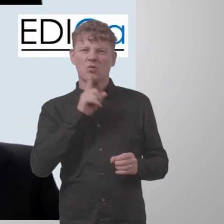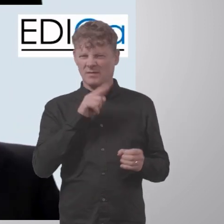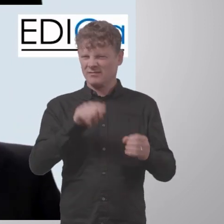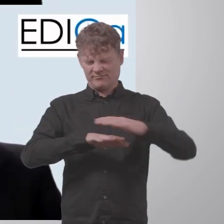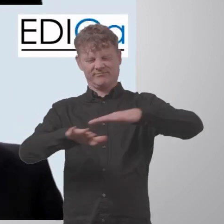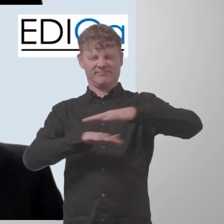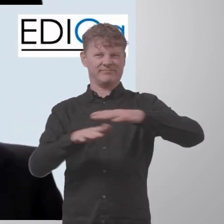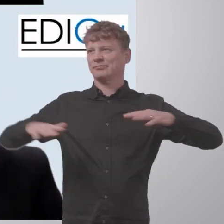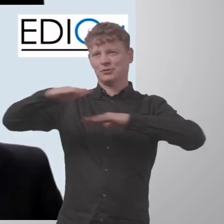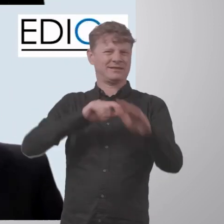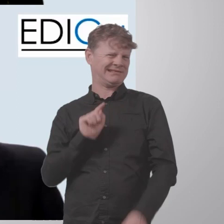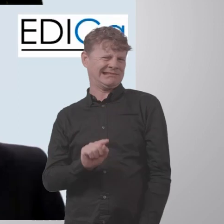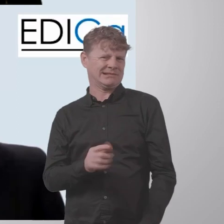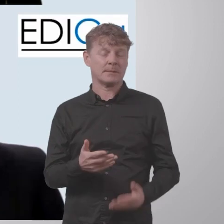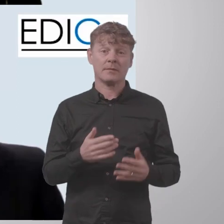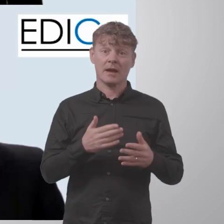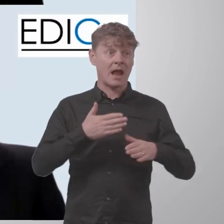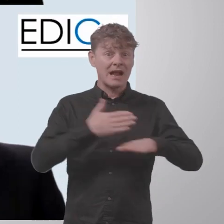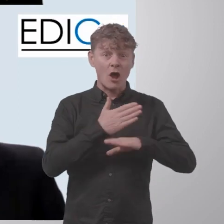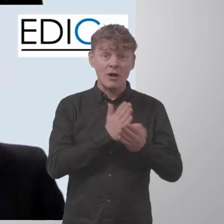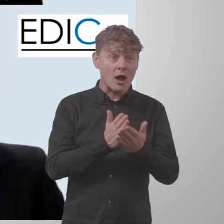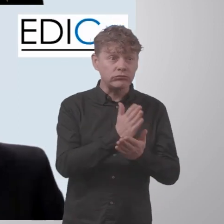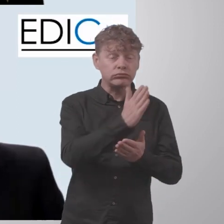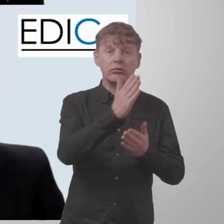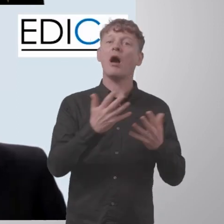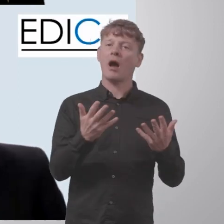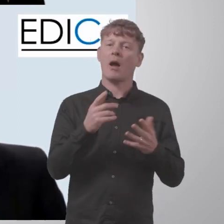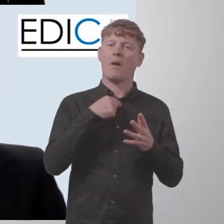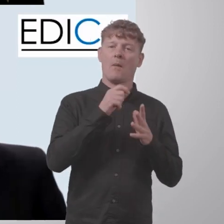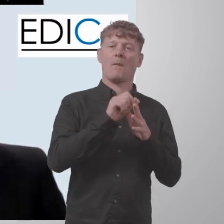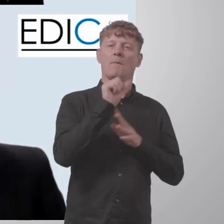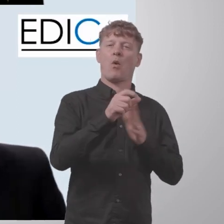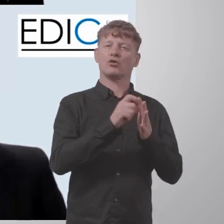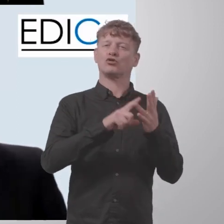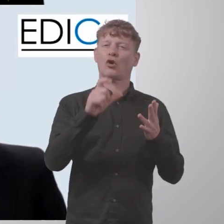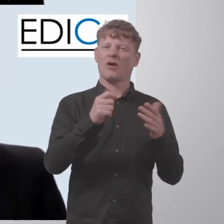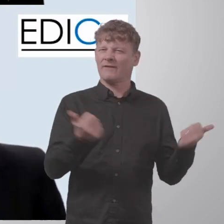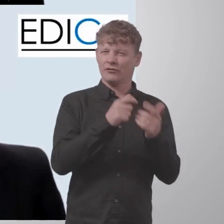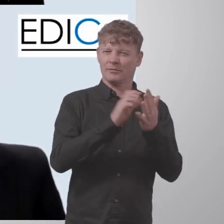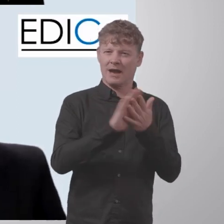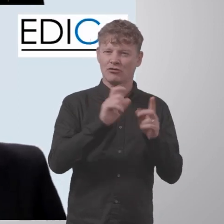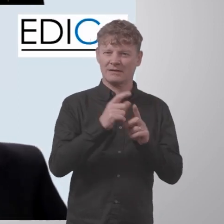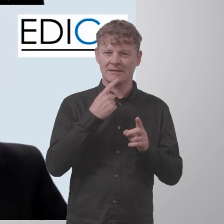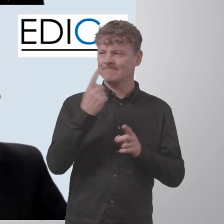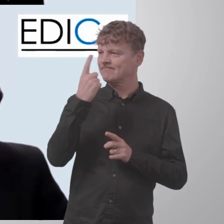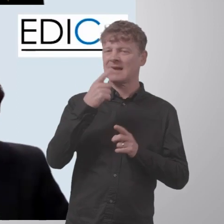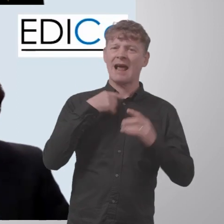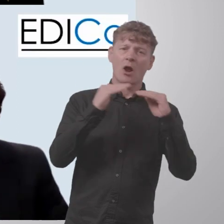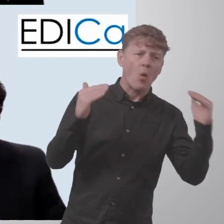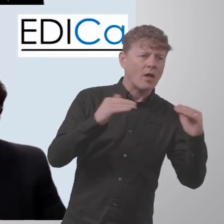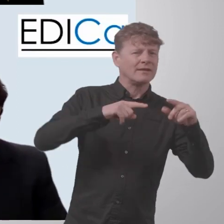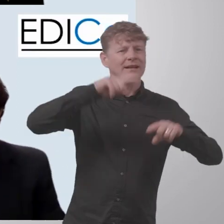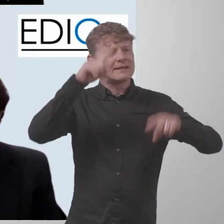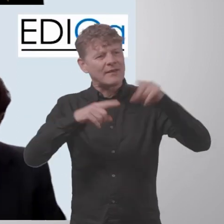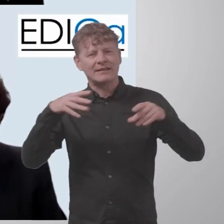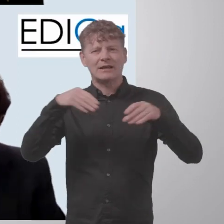in this, when I started one of my postdocs, I was told I could not have a career looking at equality, diversity and inclusion. And I